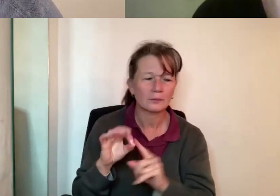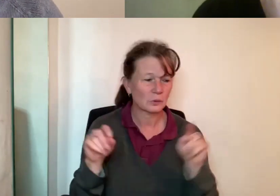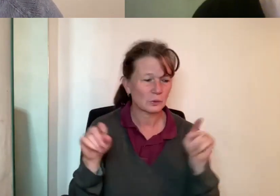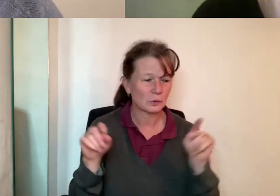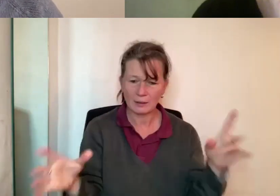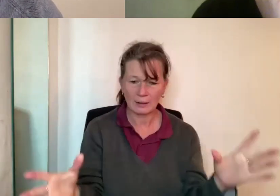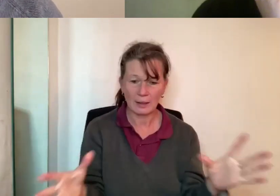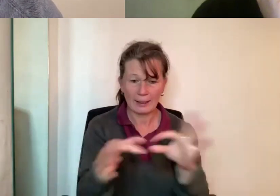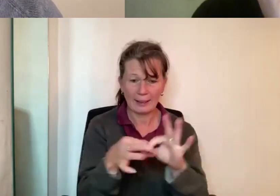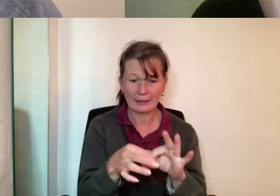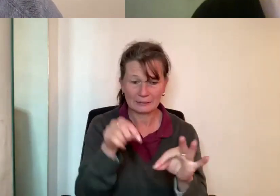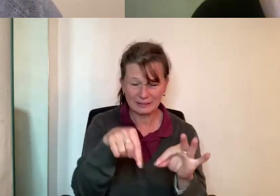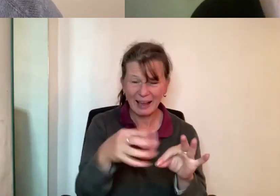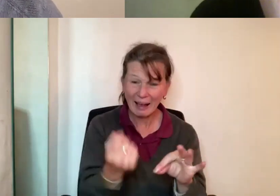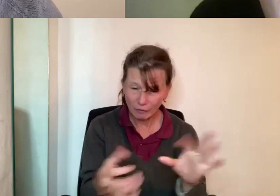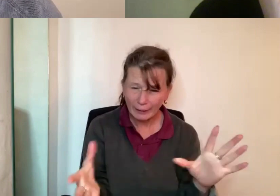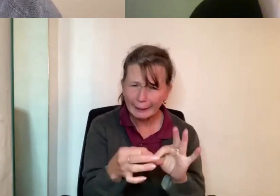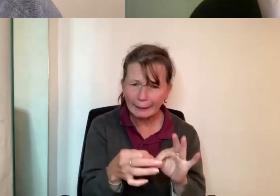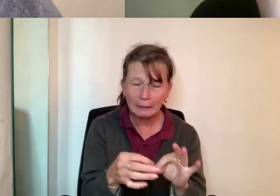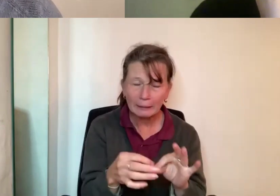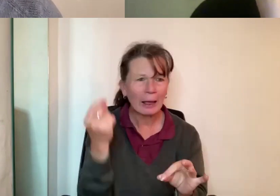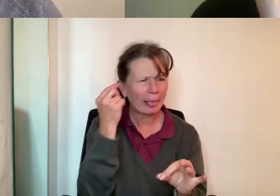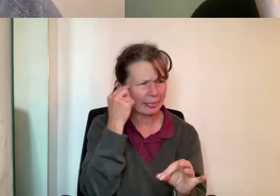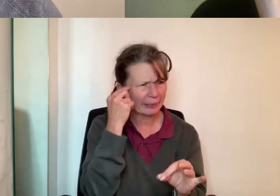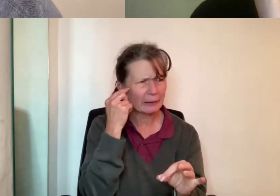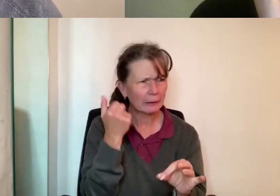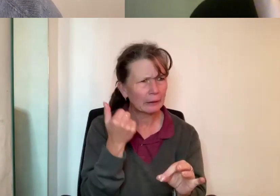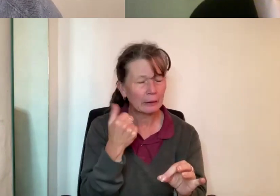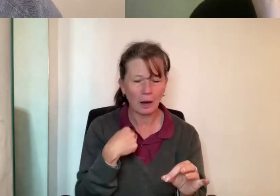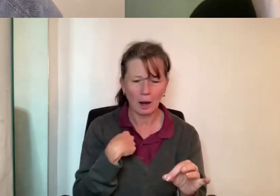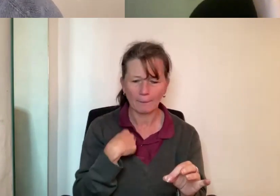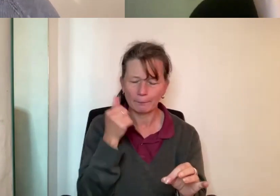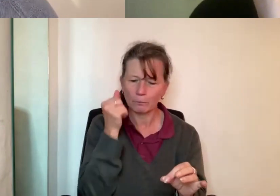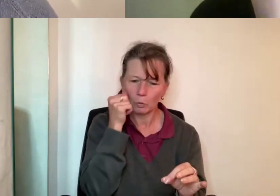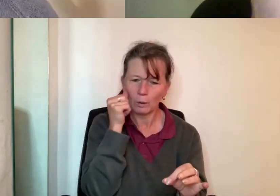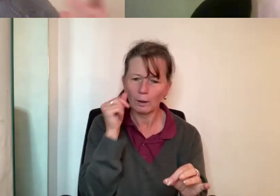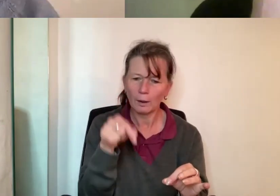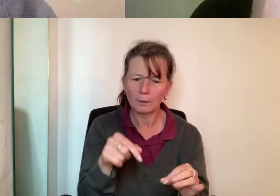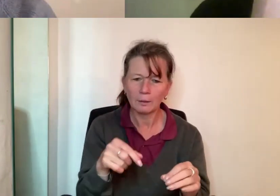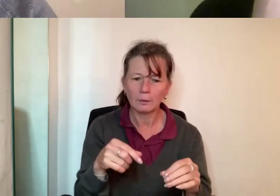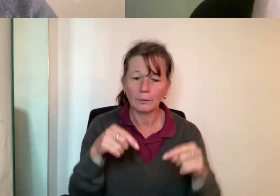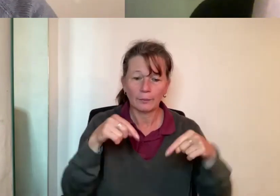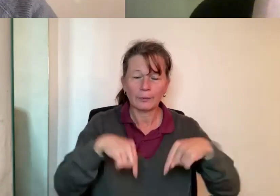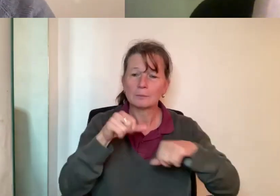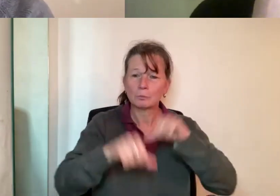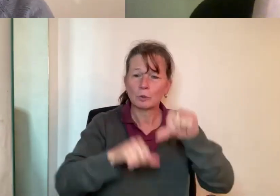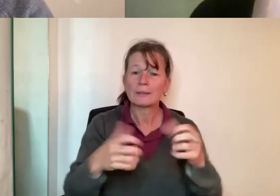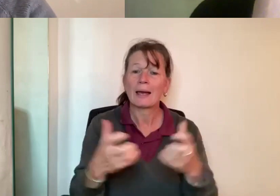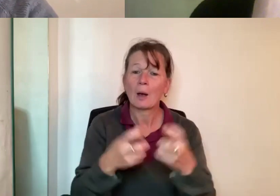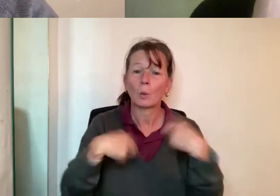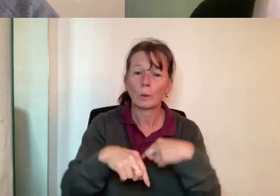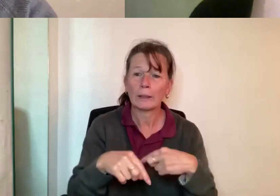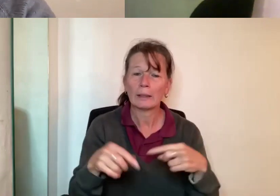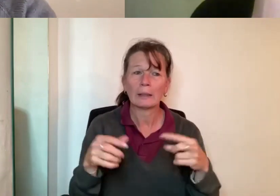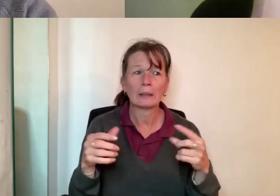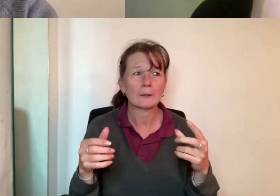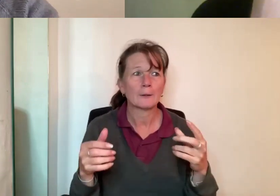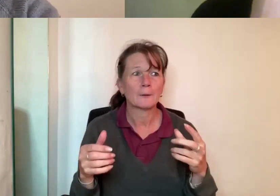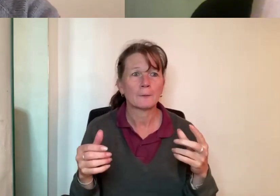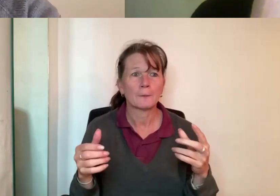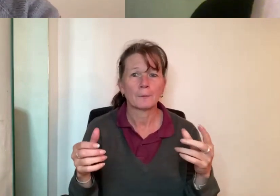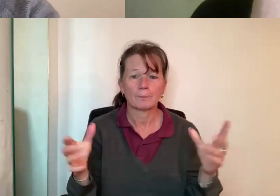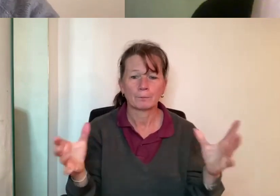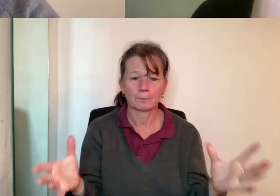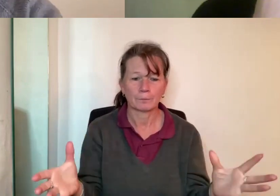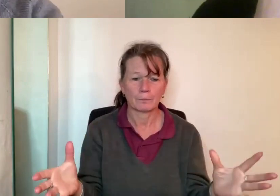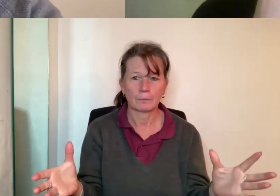is a link. I'm very aware that this process is how we connected, coming